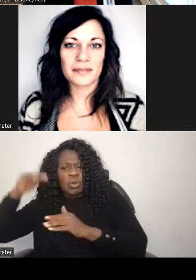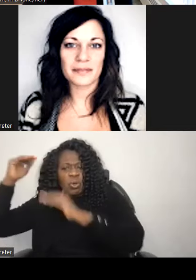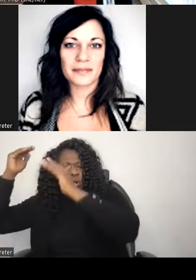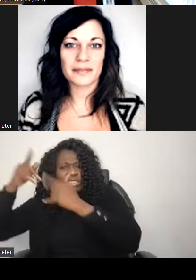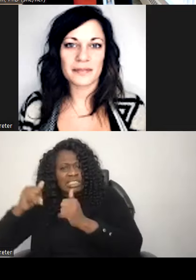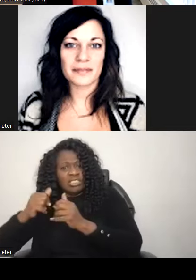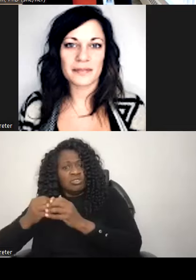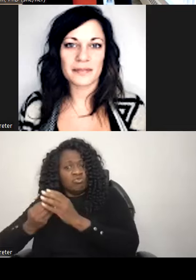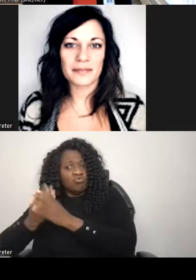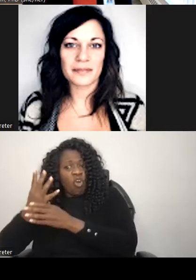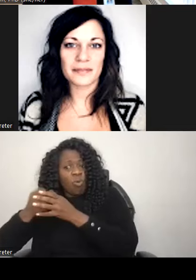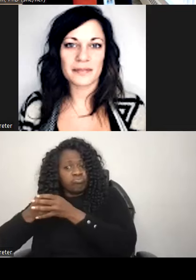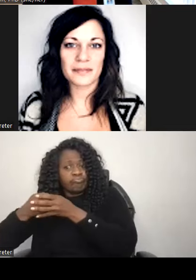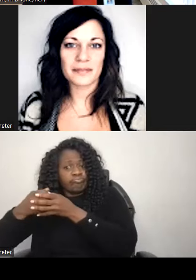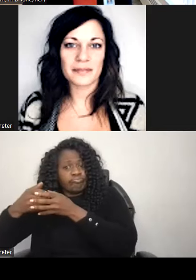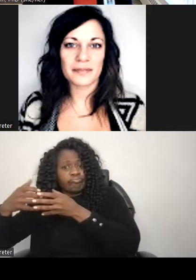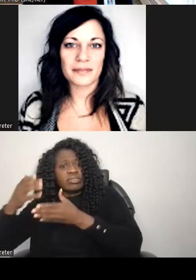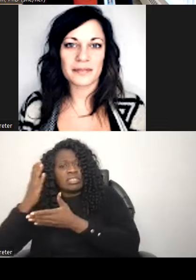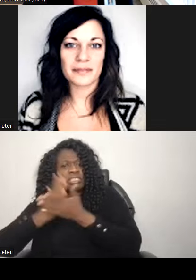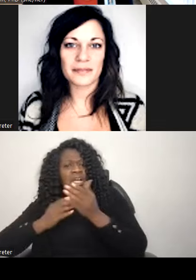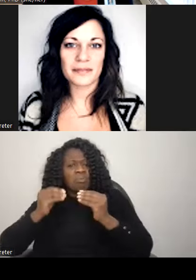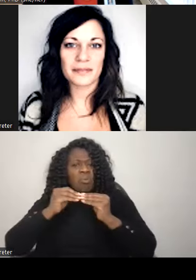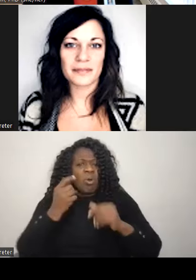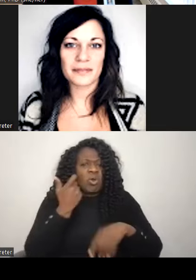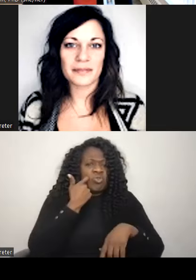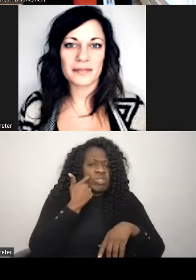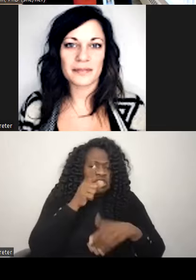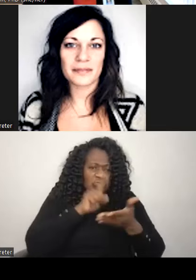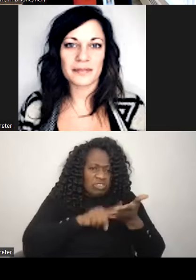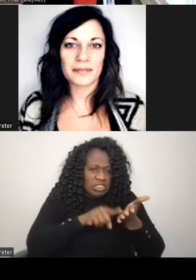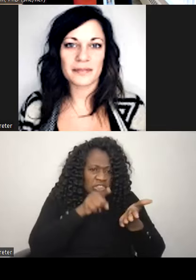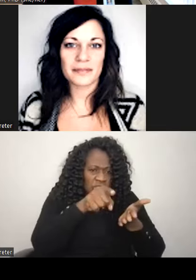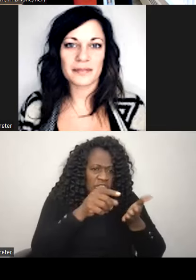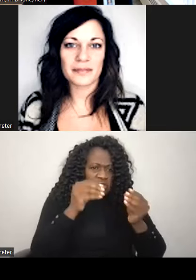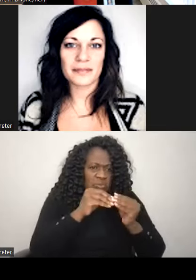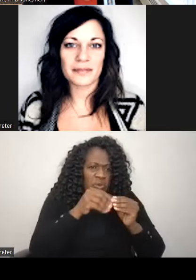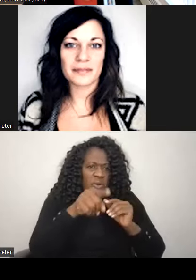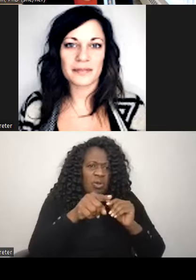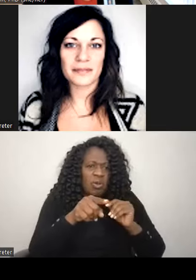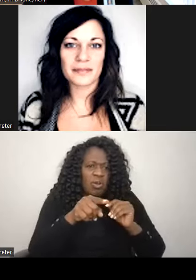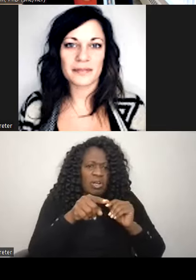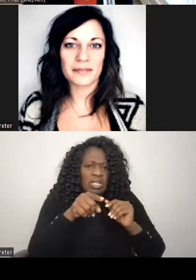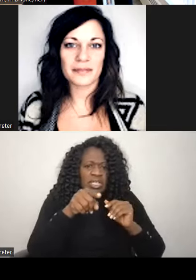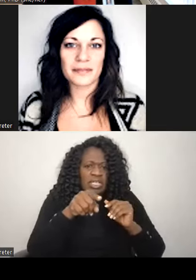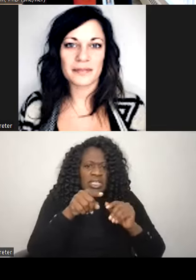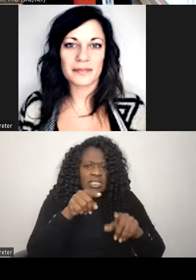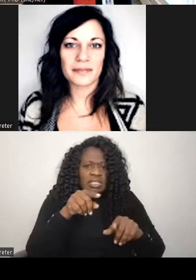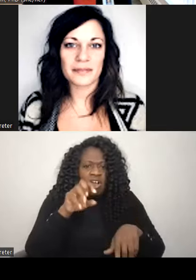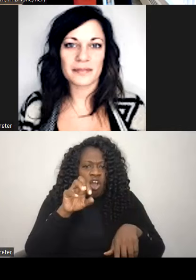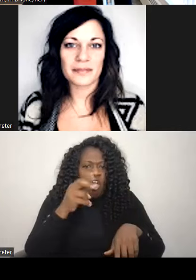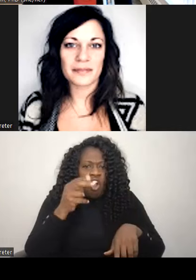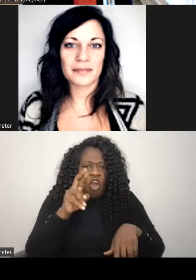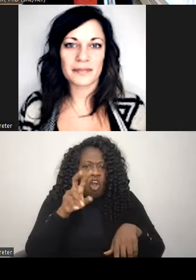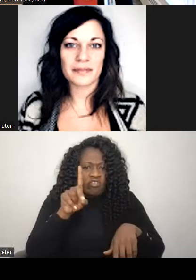that time. Some of our more recent research, and this is work from Leah Somerville at Harvard, has shown that different regions